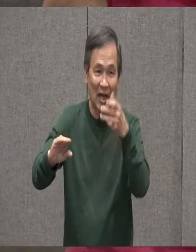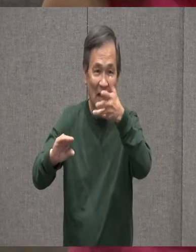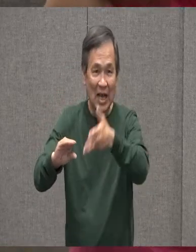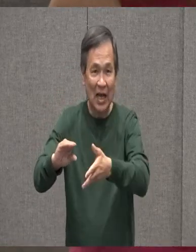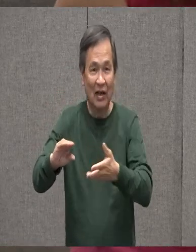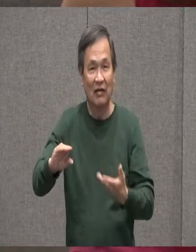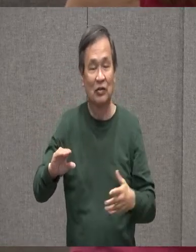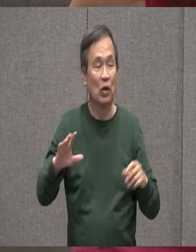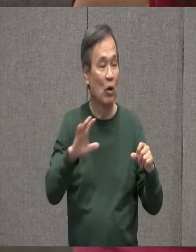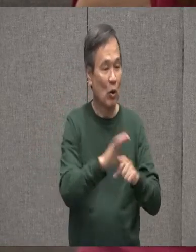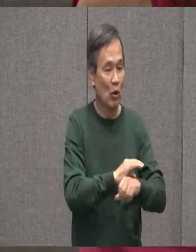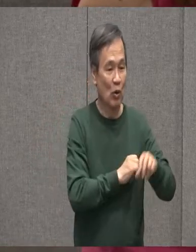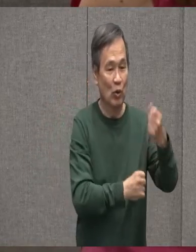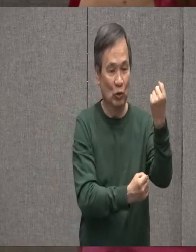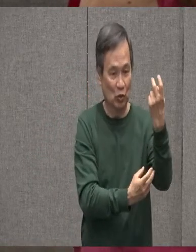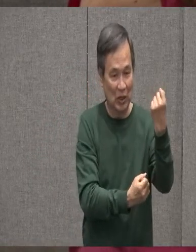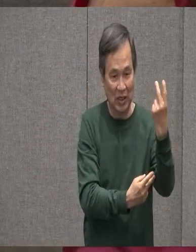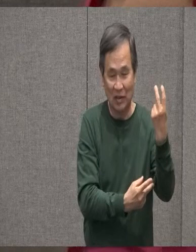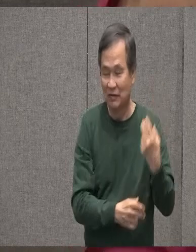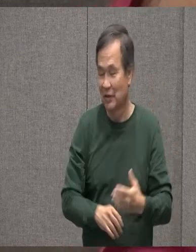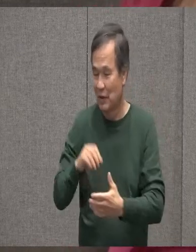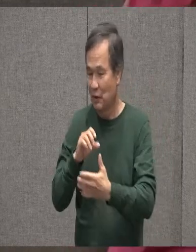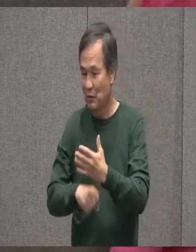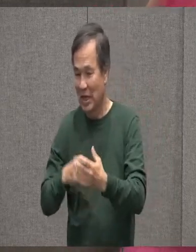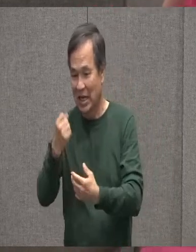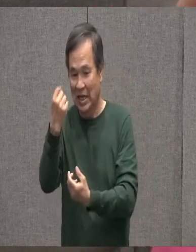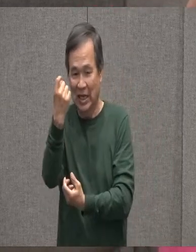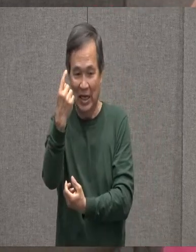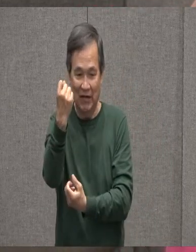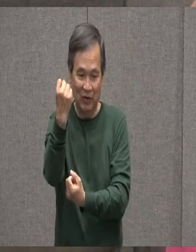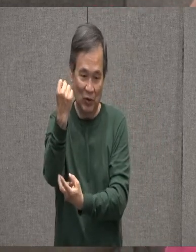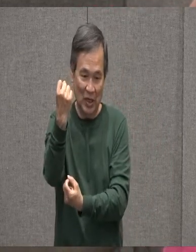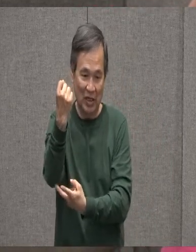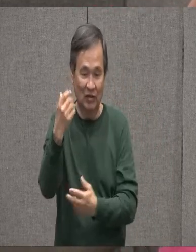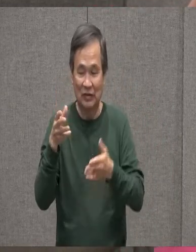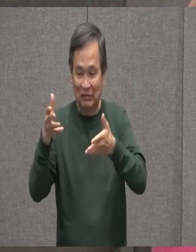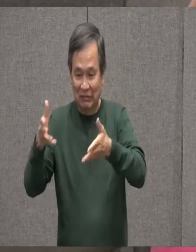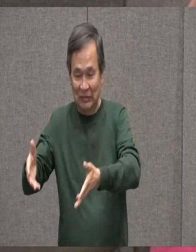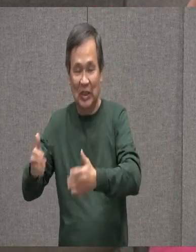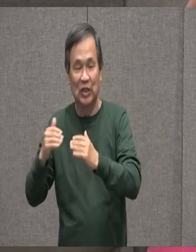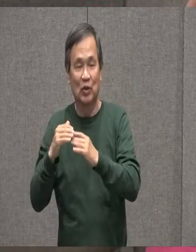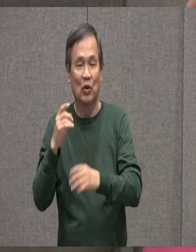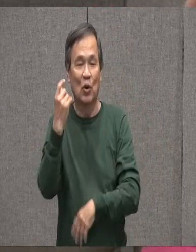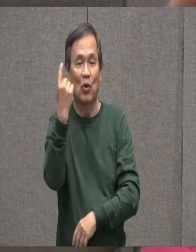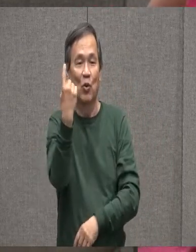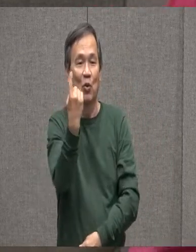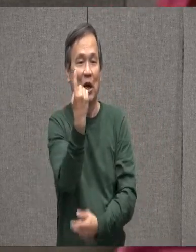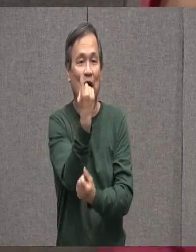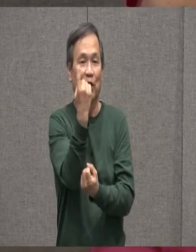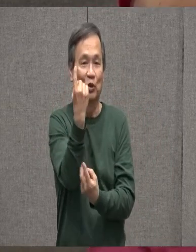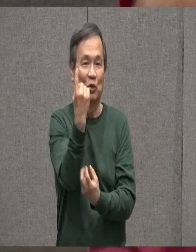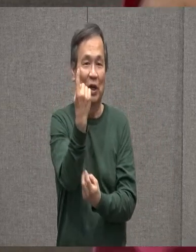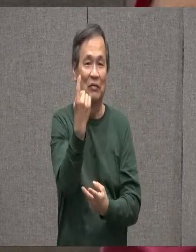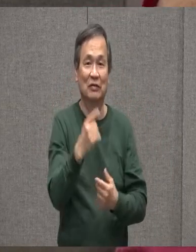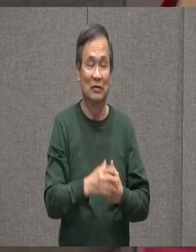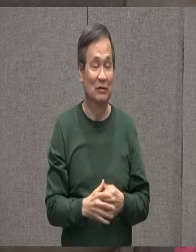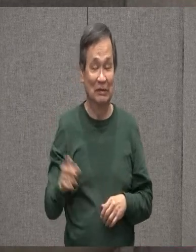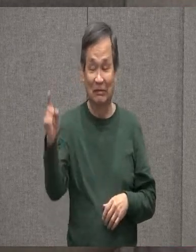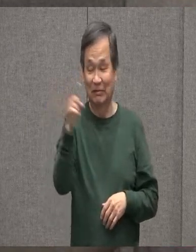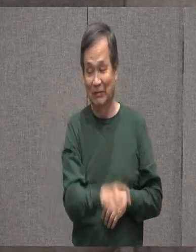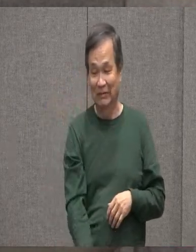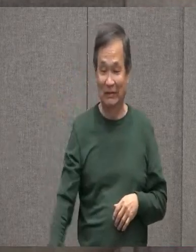by 5/12 and 2/12. So when we added those up, oh, there we go. When we added